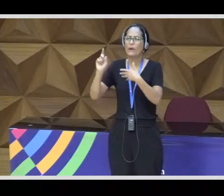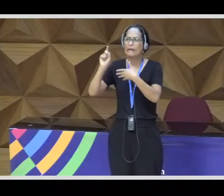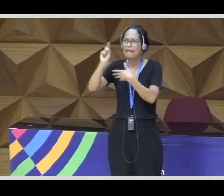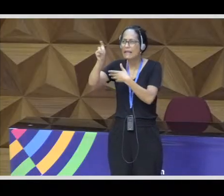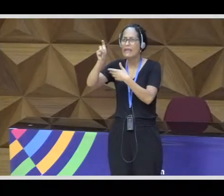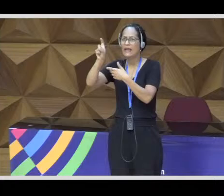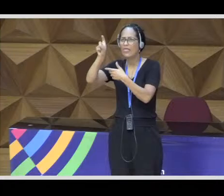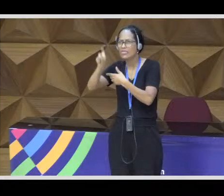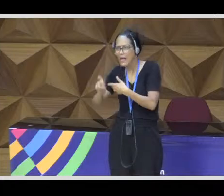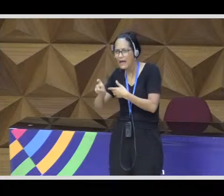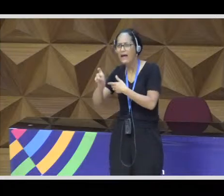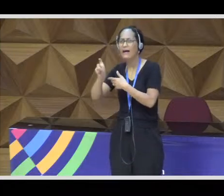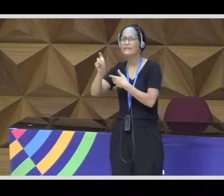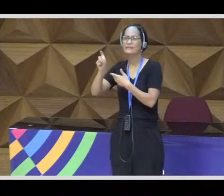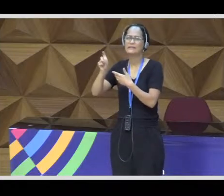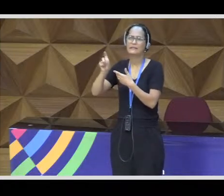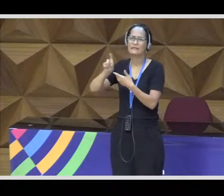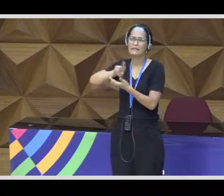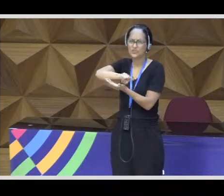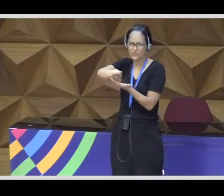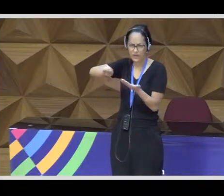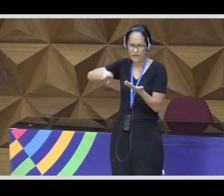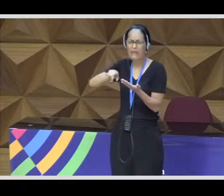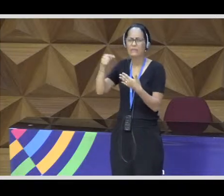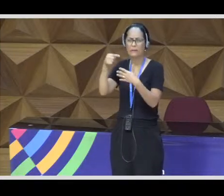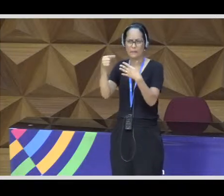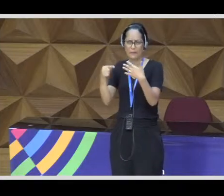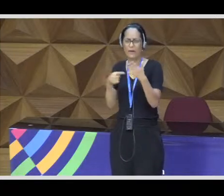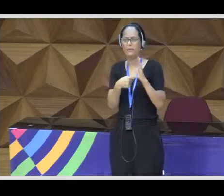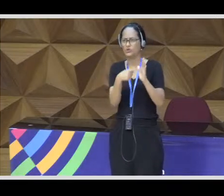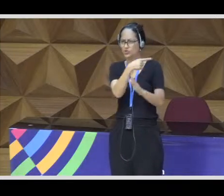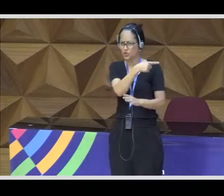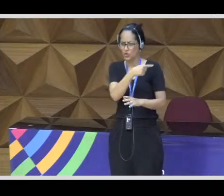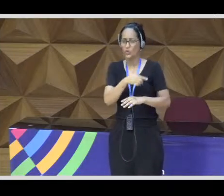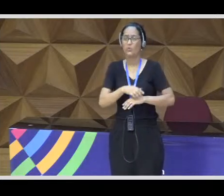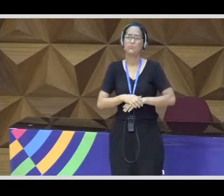So we looked at a lot of those things. For example, if you remember the